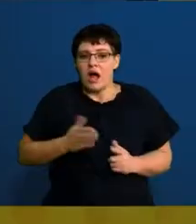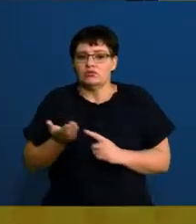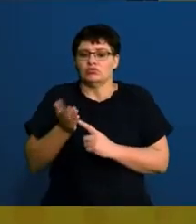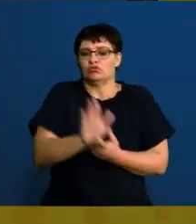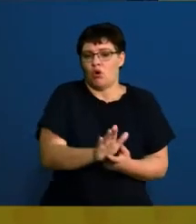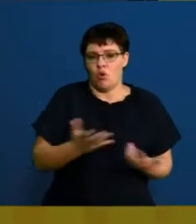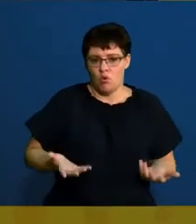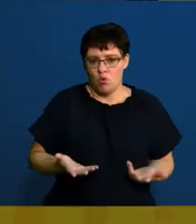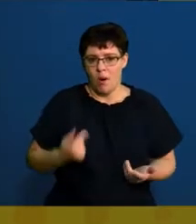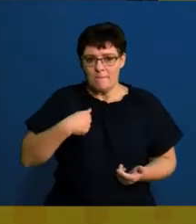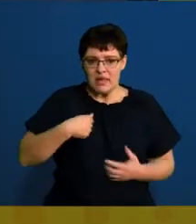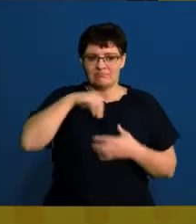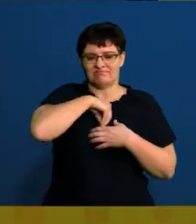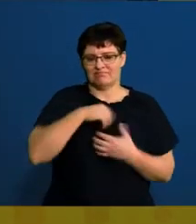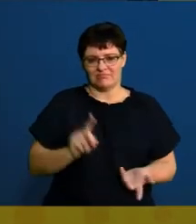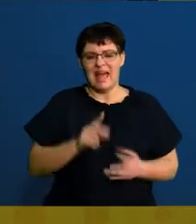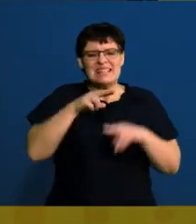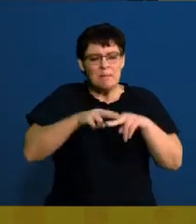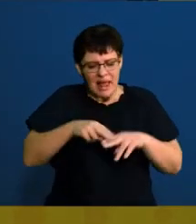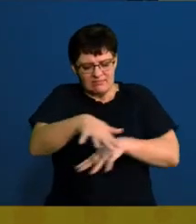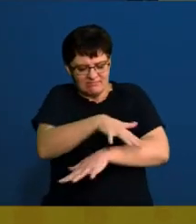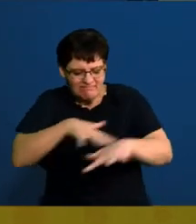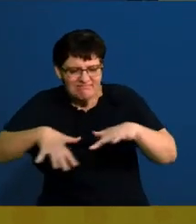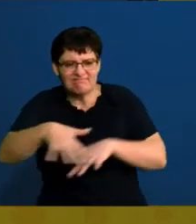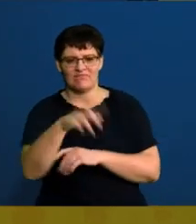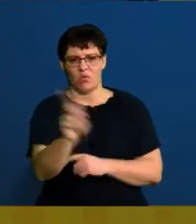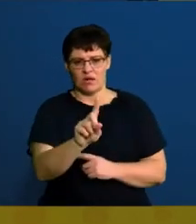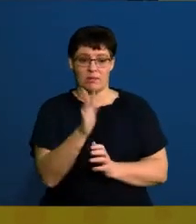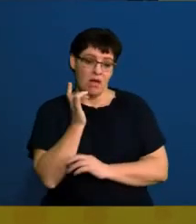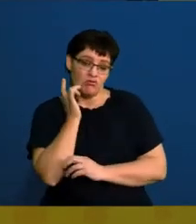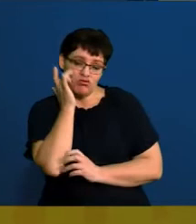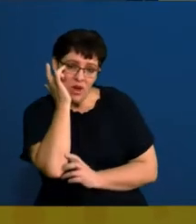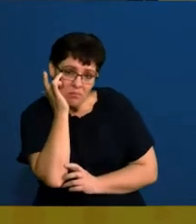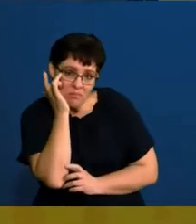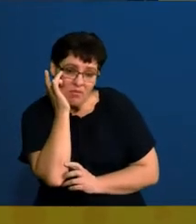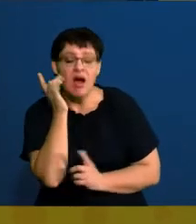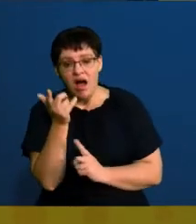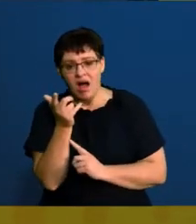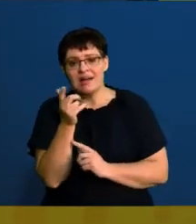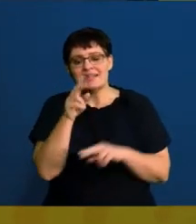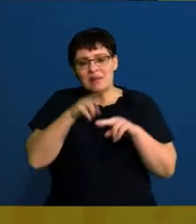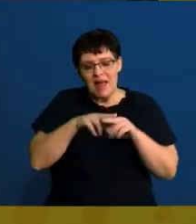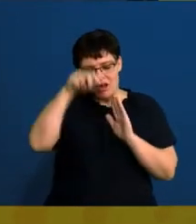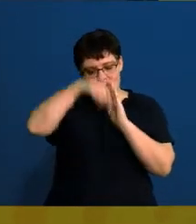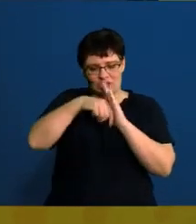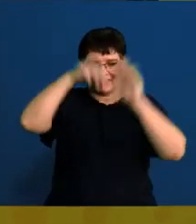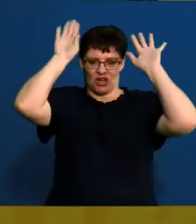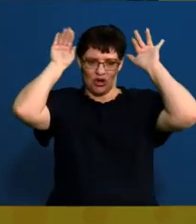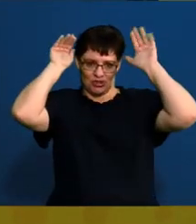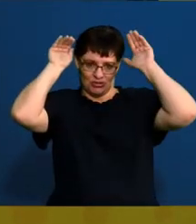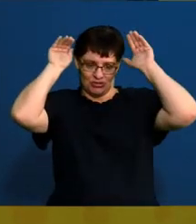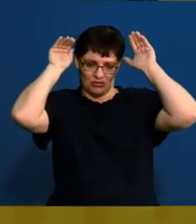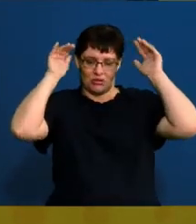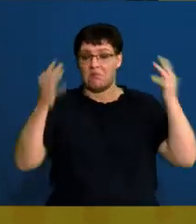was obviously depending on what the circumstances were. If they were ashamed, it's obviously dependent on the context of the cartoon. Maybe